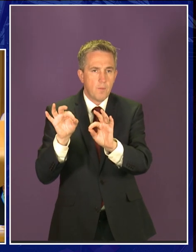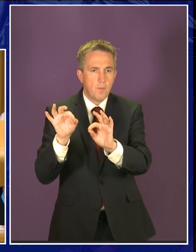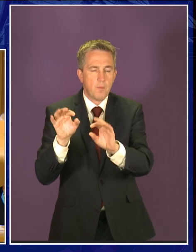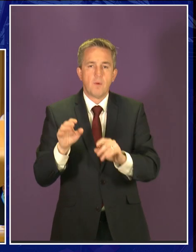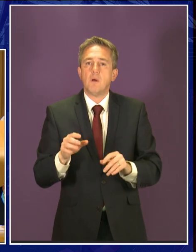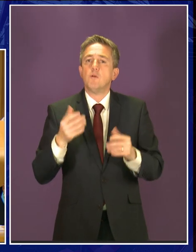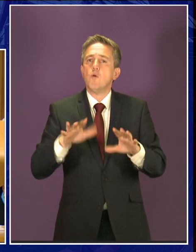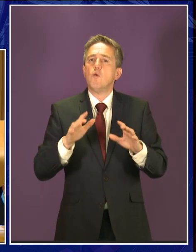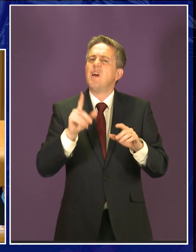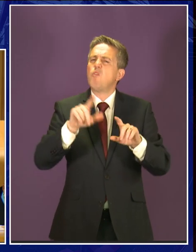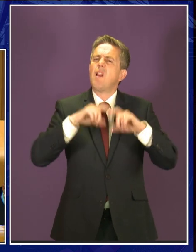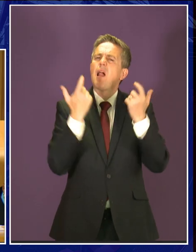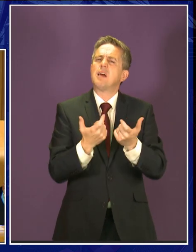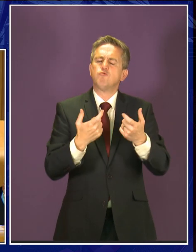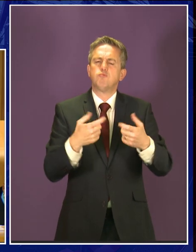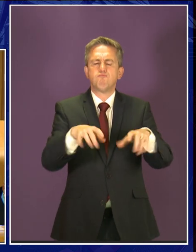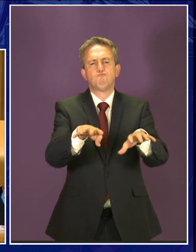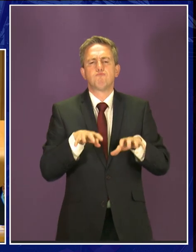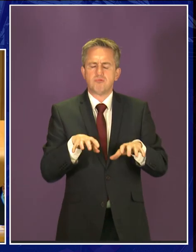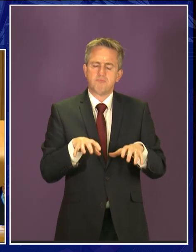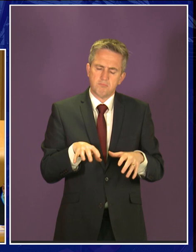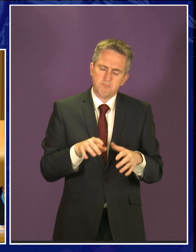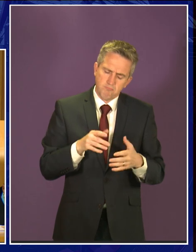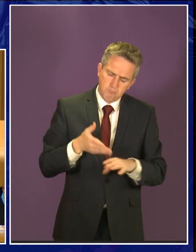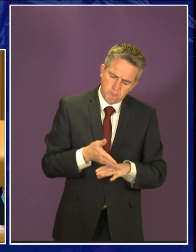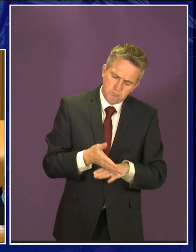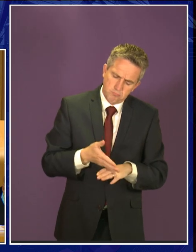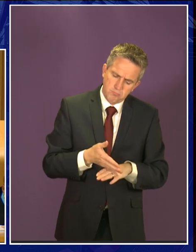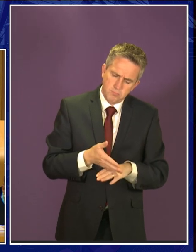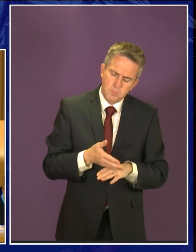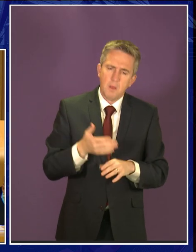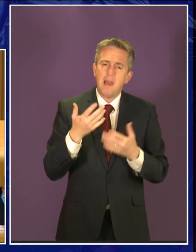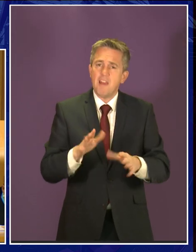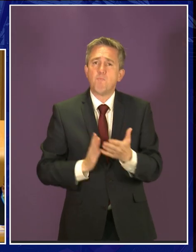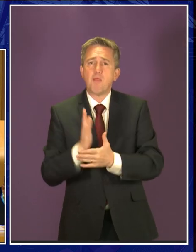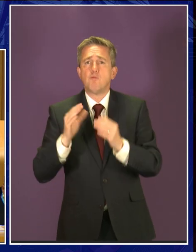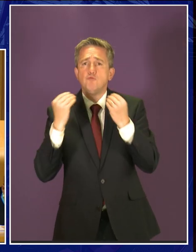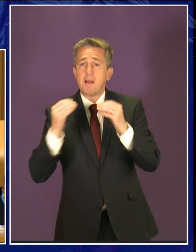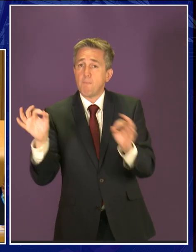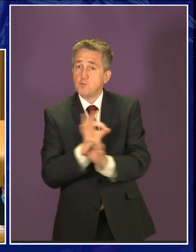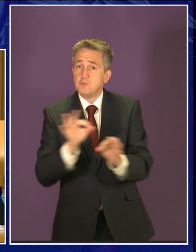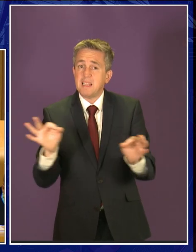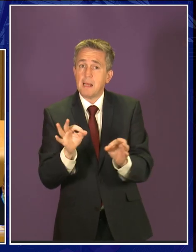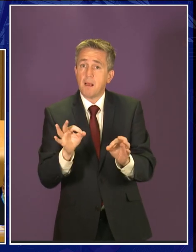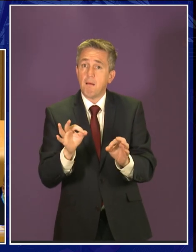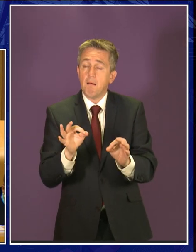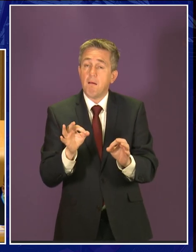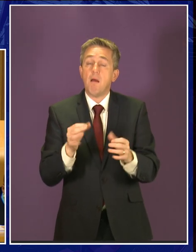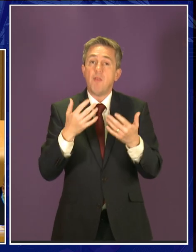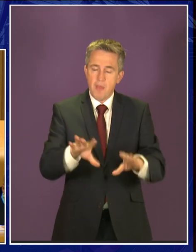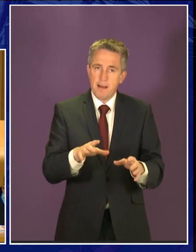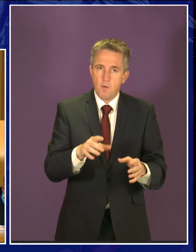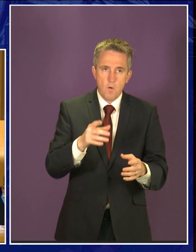there's ambient noise in a classroom, children who have had music training can perceive the relevant information and instruction more